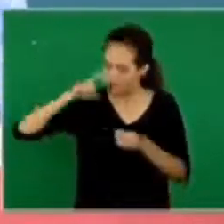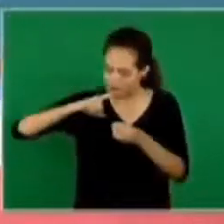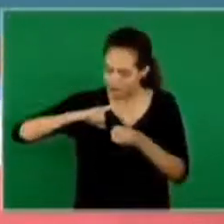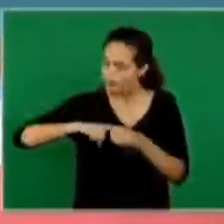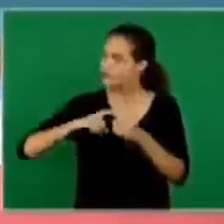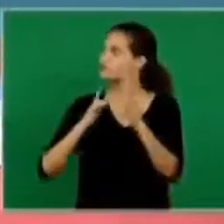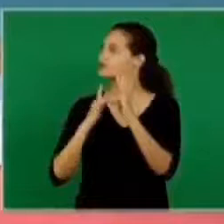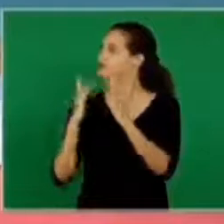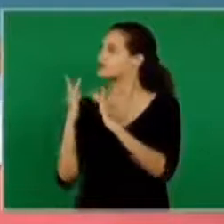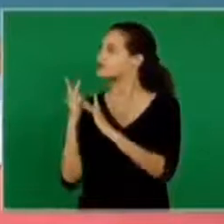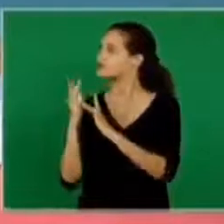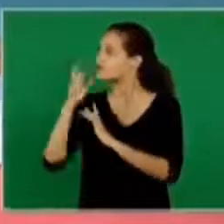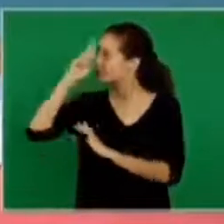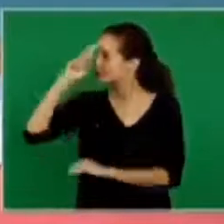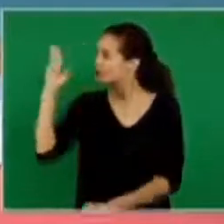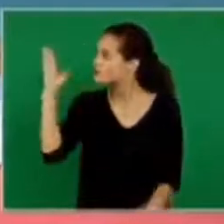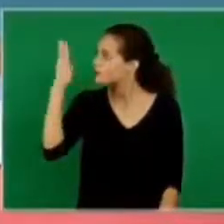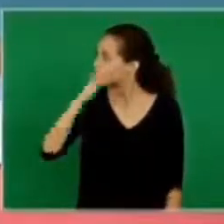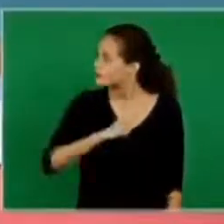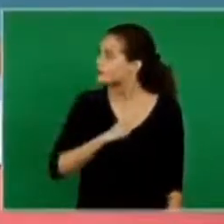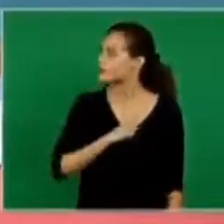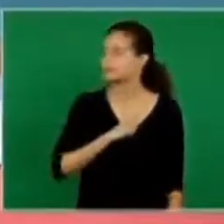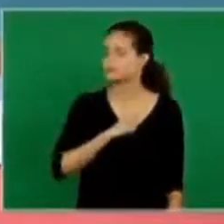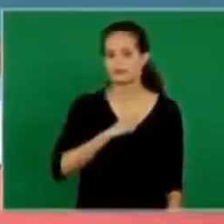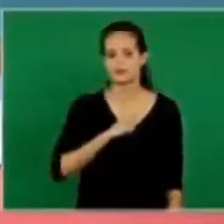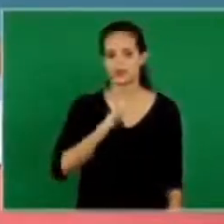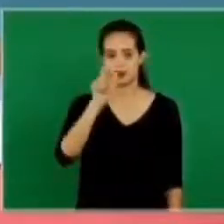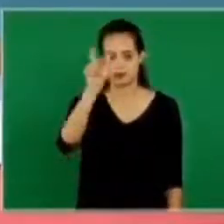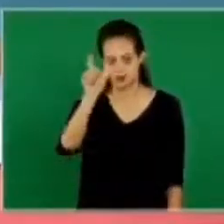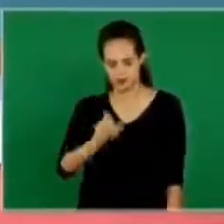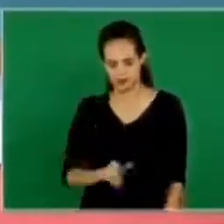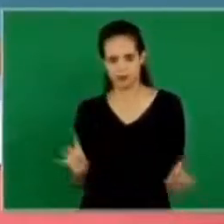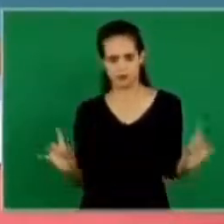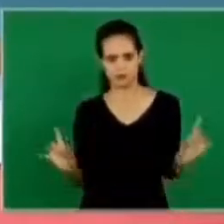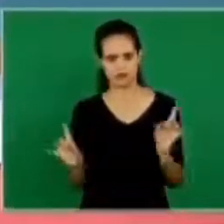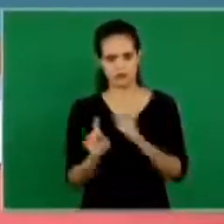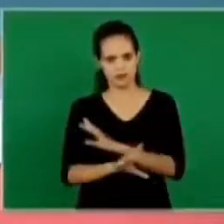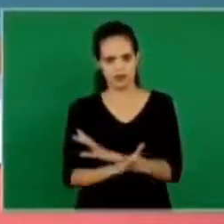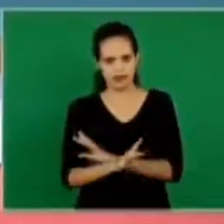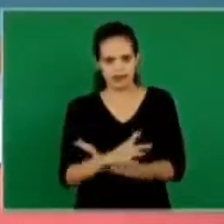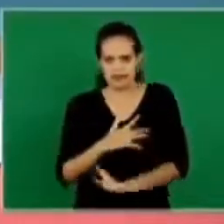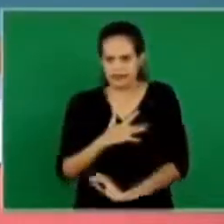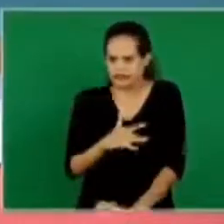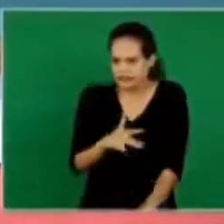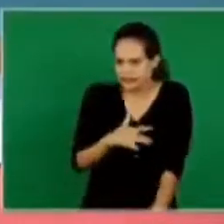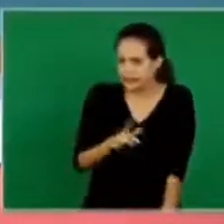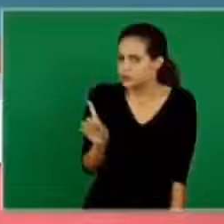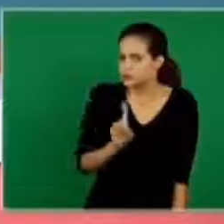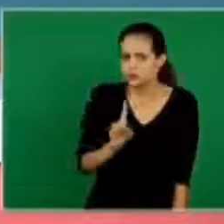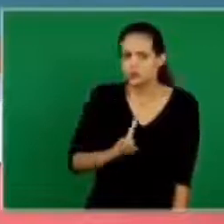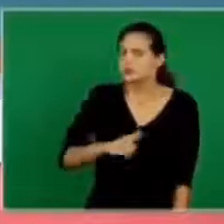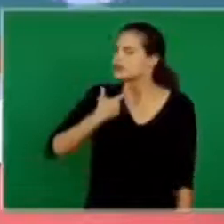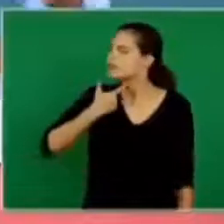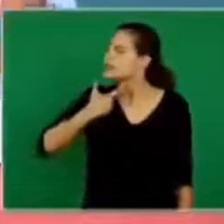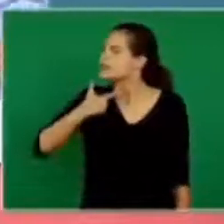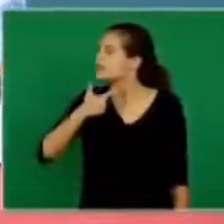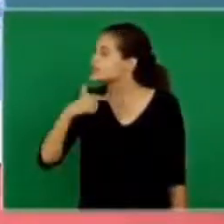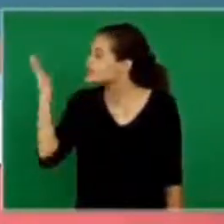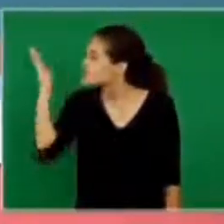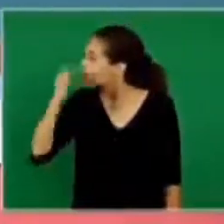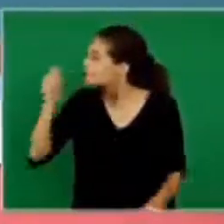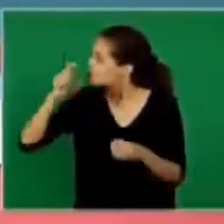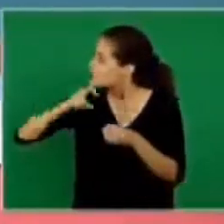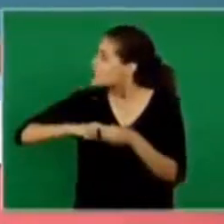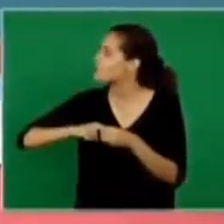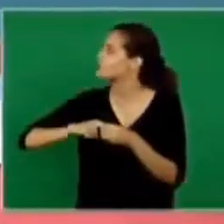Come soon, Lord. So the ones that are ready, they are not afraid. Much on the contrary, they love the arrival of Jesus,